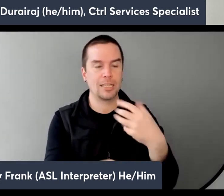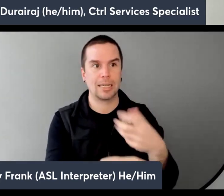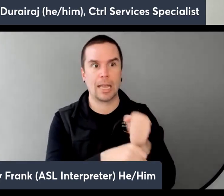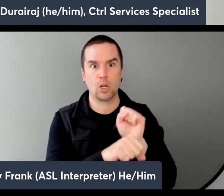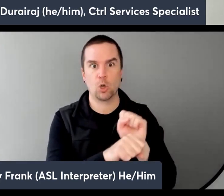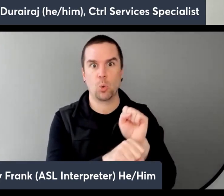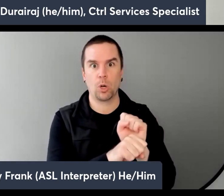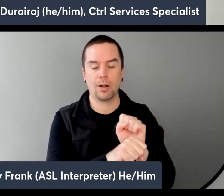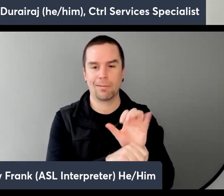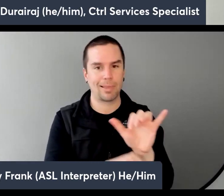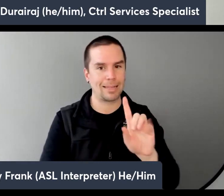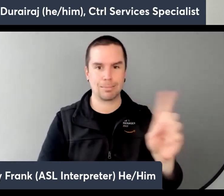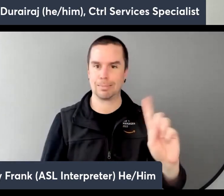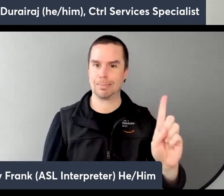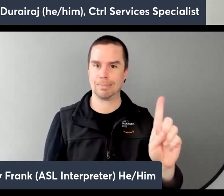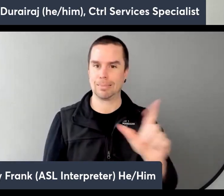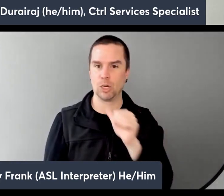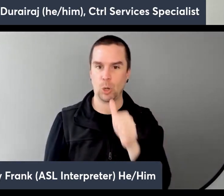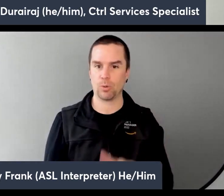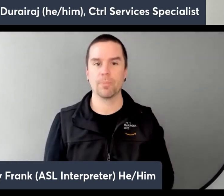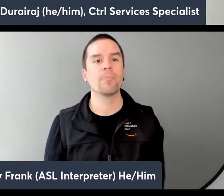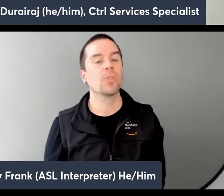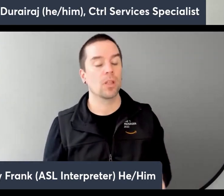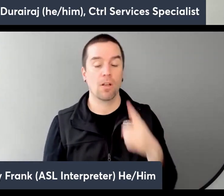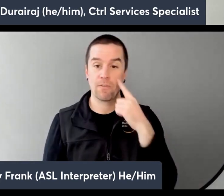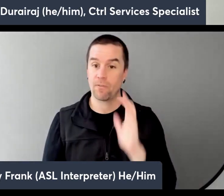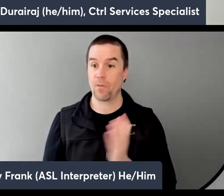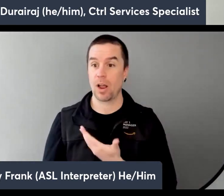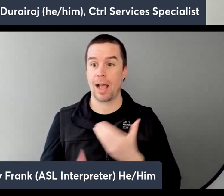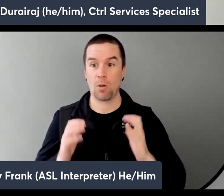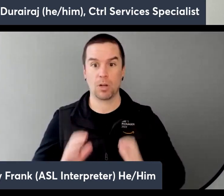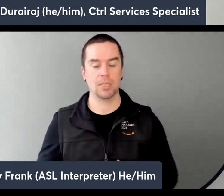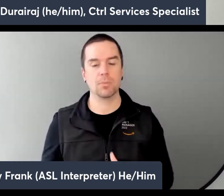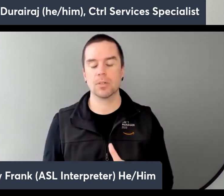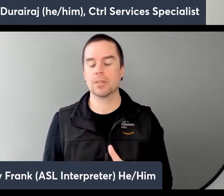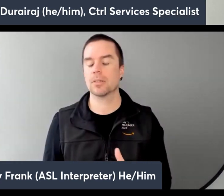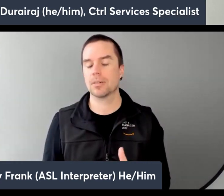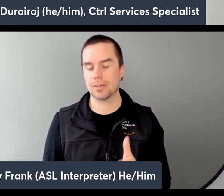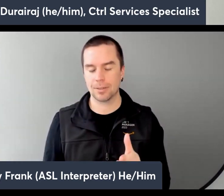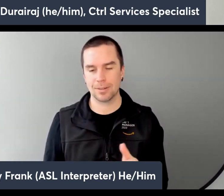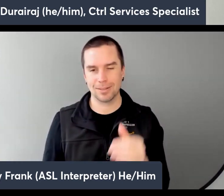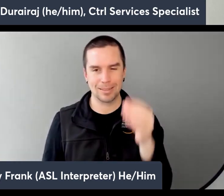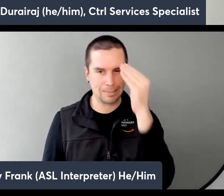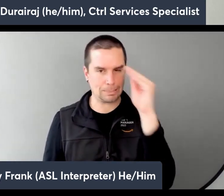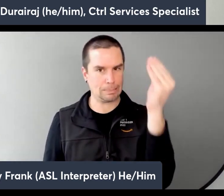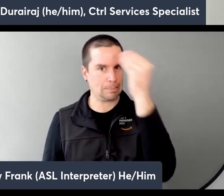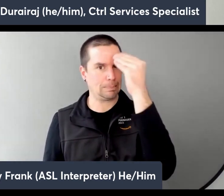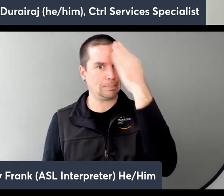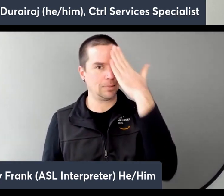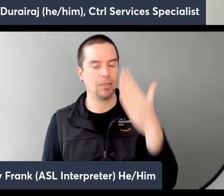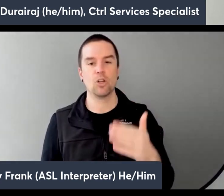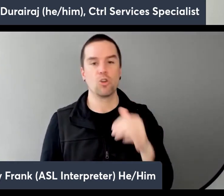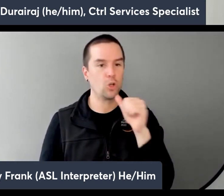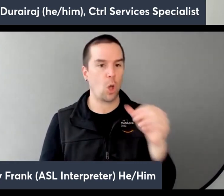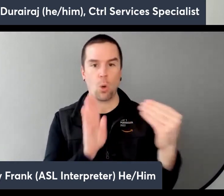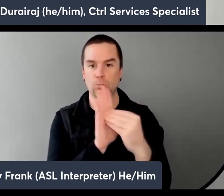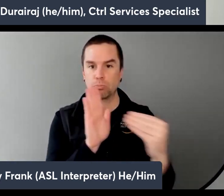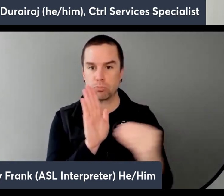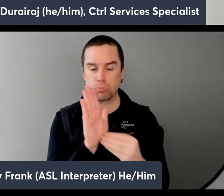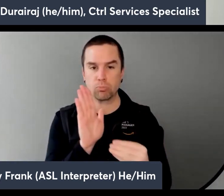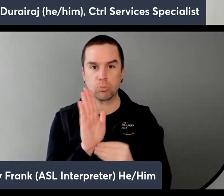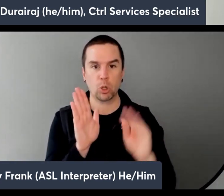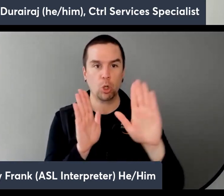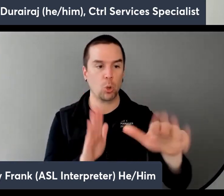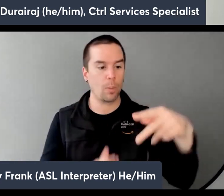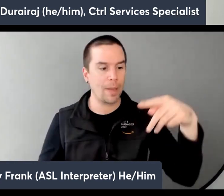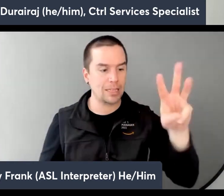we should be second nature, but you do not put your passwords or your secrets in your code. So that's